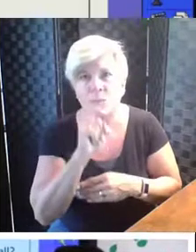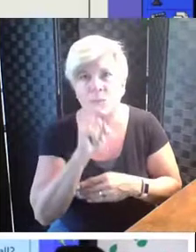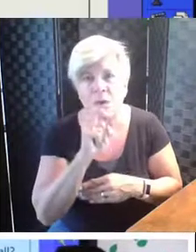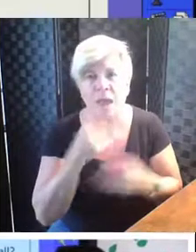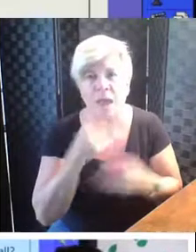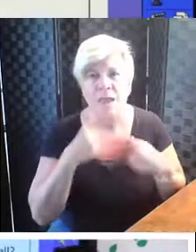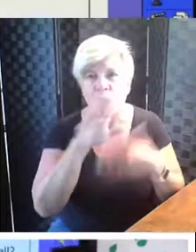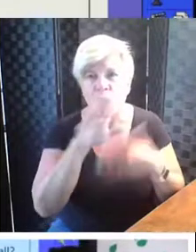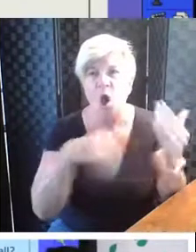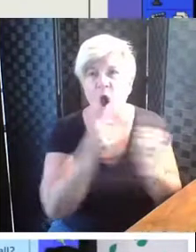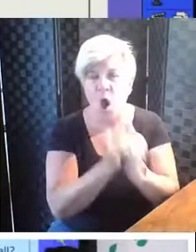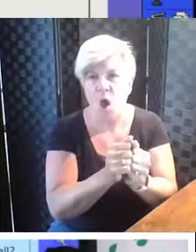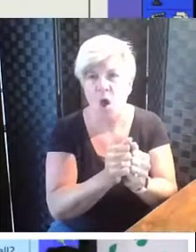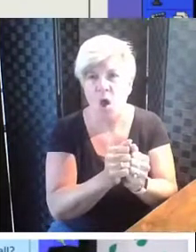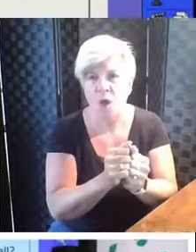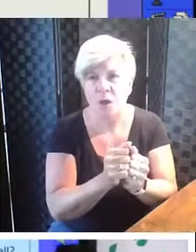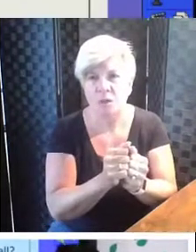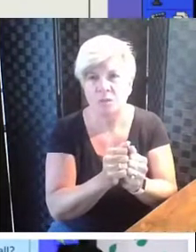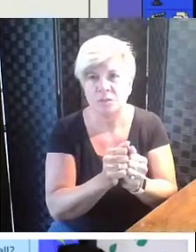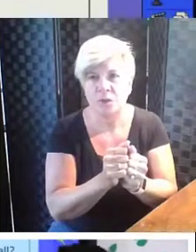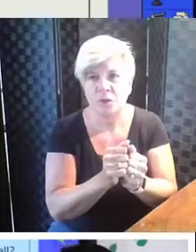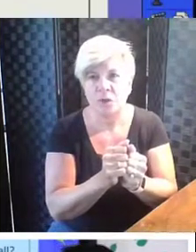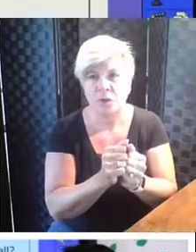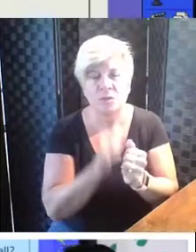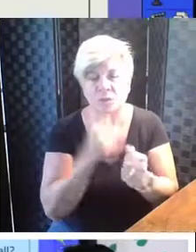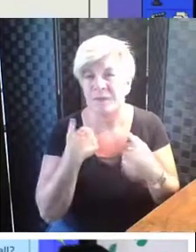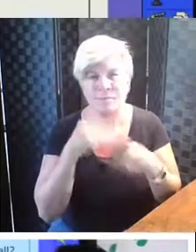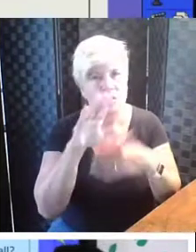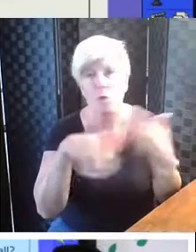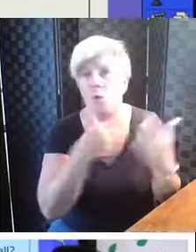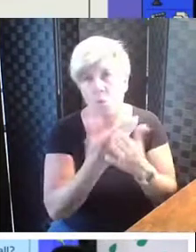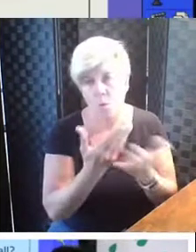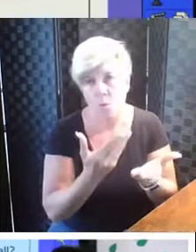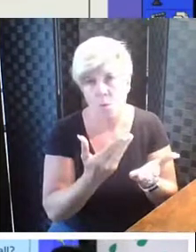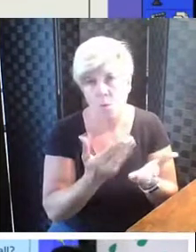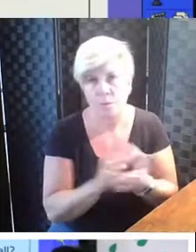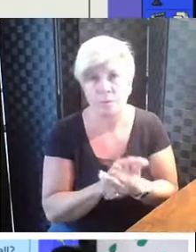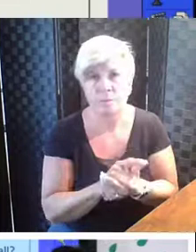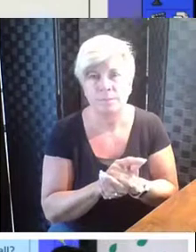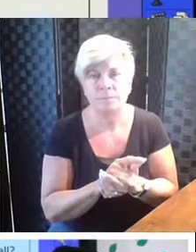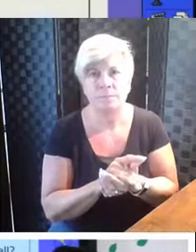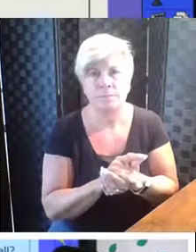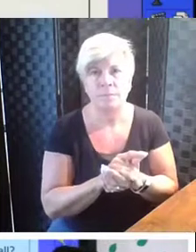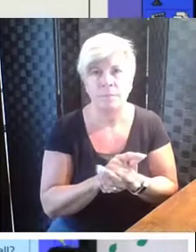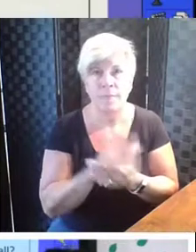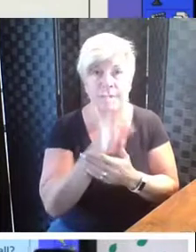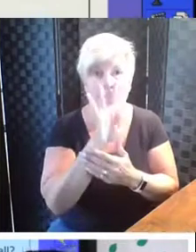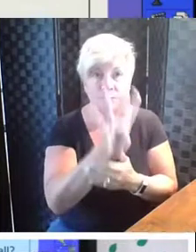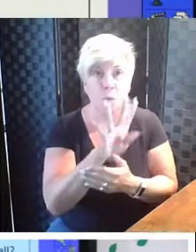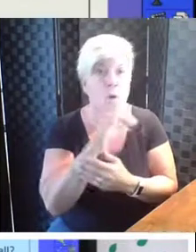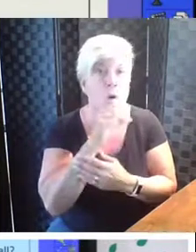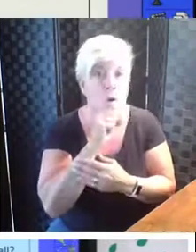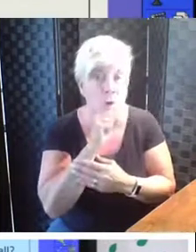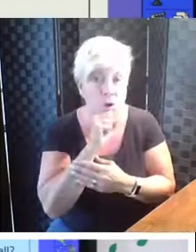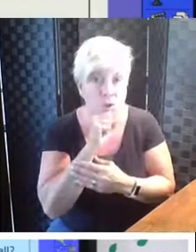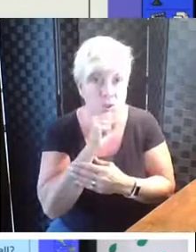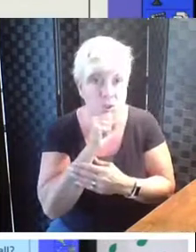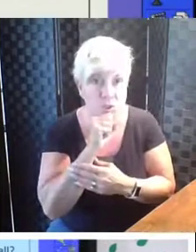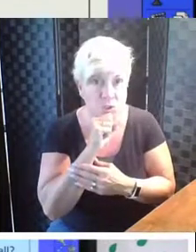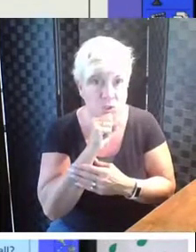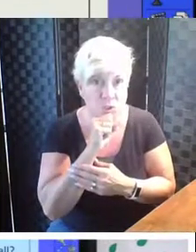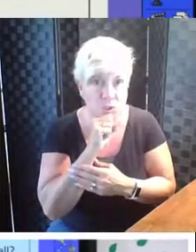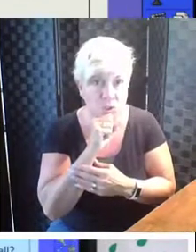popsicles were there in all? So we are missing our whole. There were 4 orange